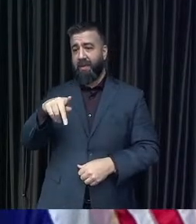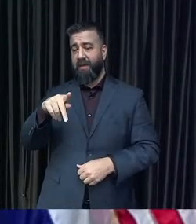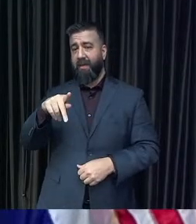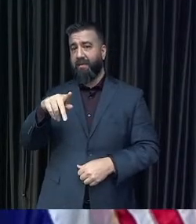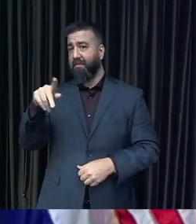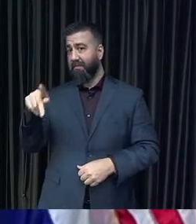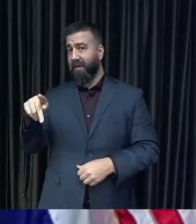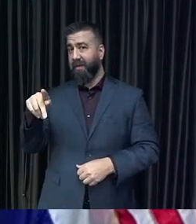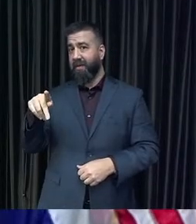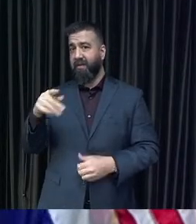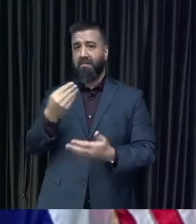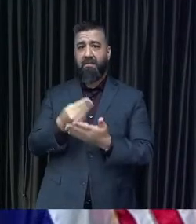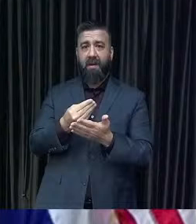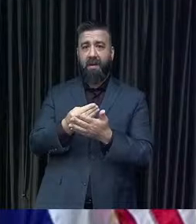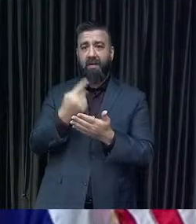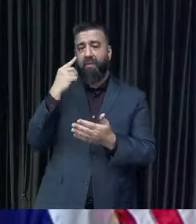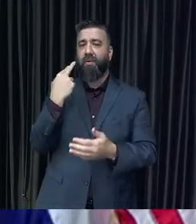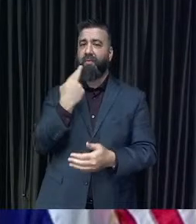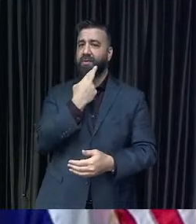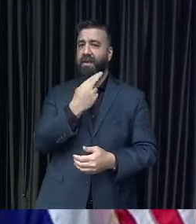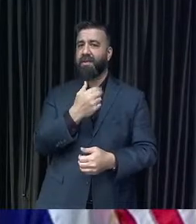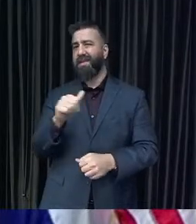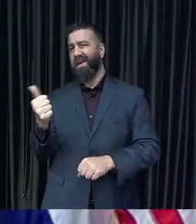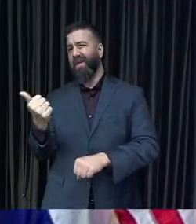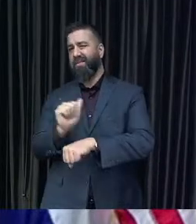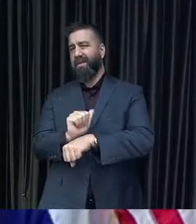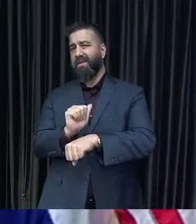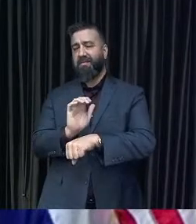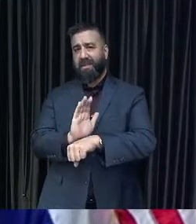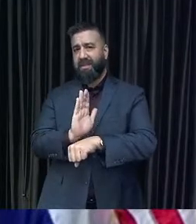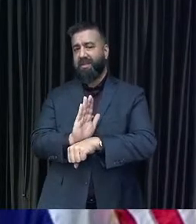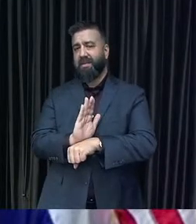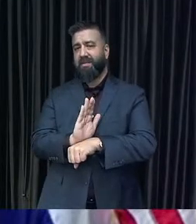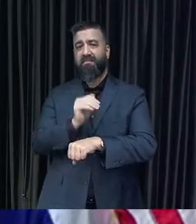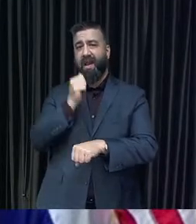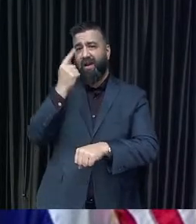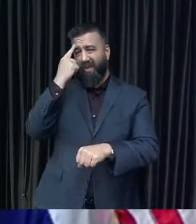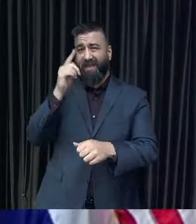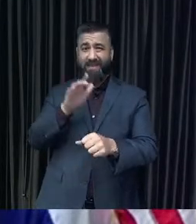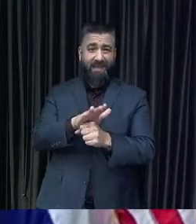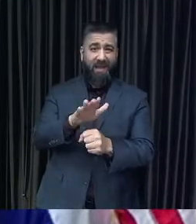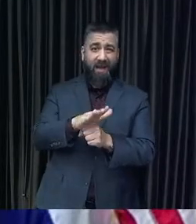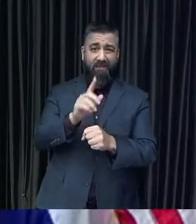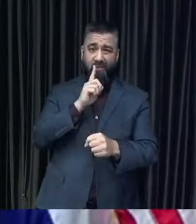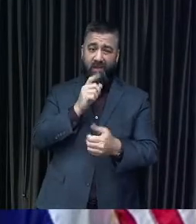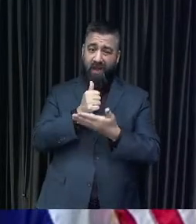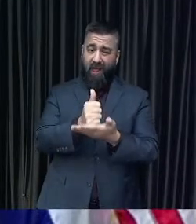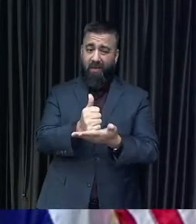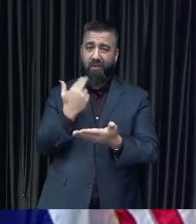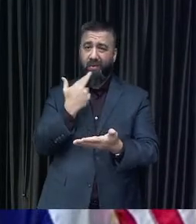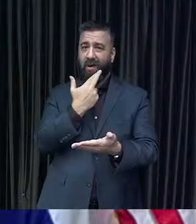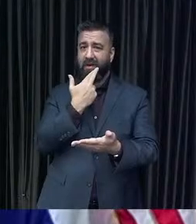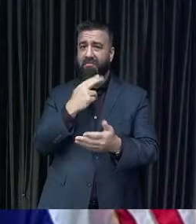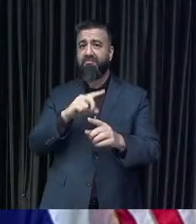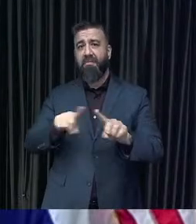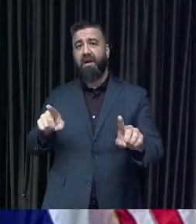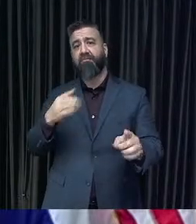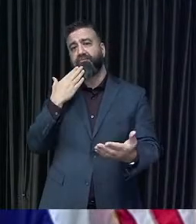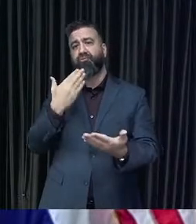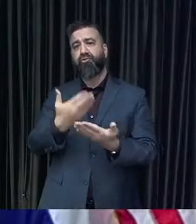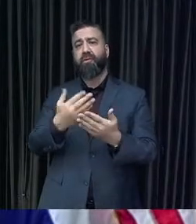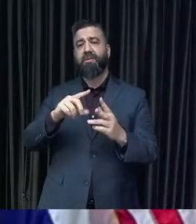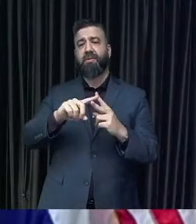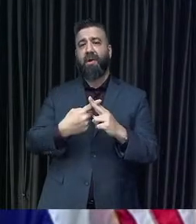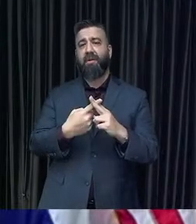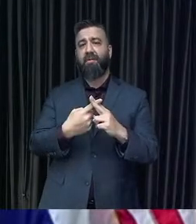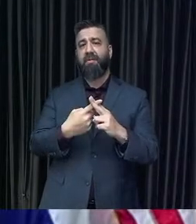for restaurants and other businesses. I don't think it goes far enough to help our restaurants, but it's a start, and